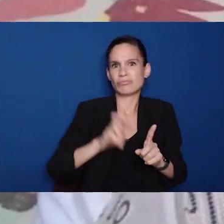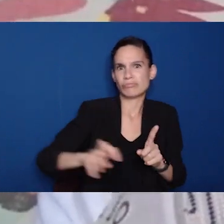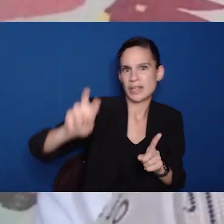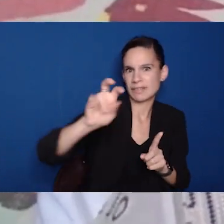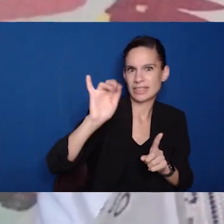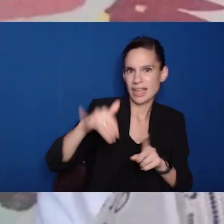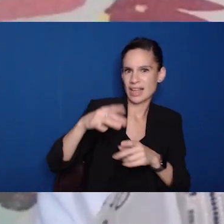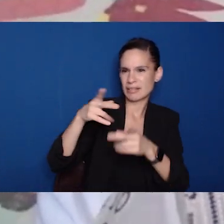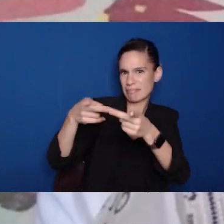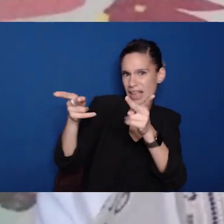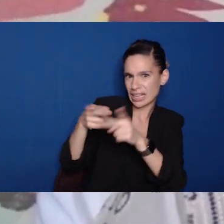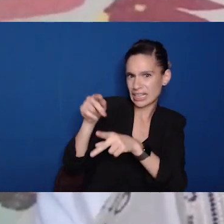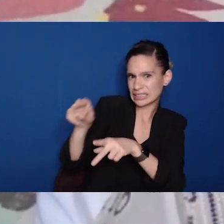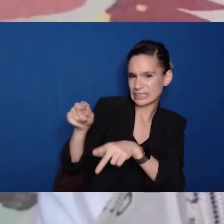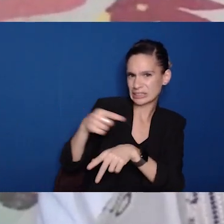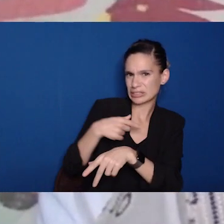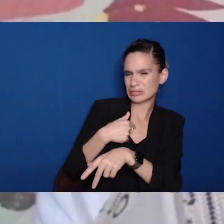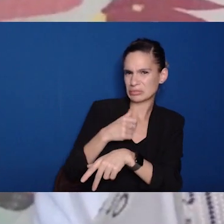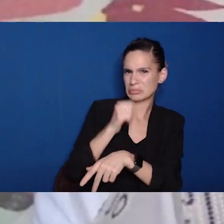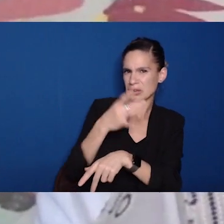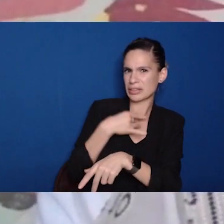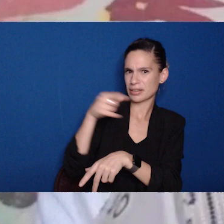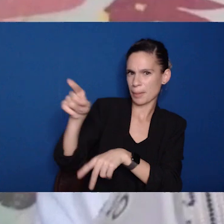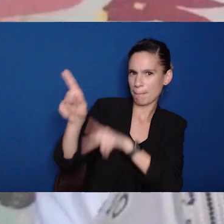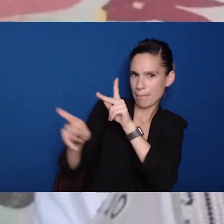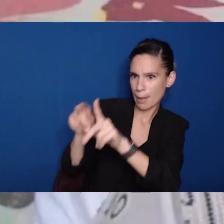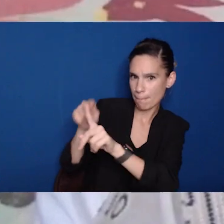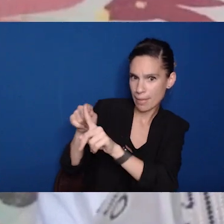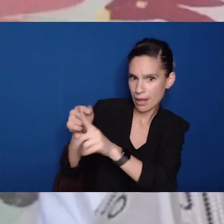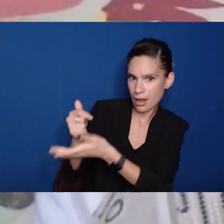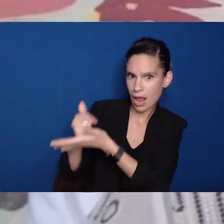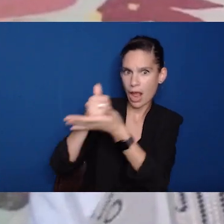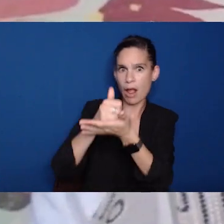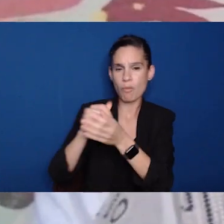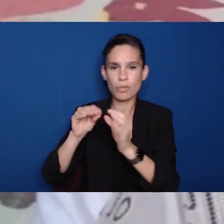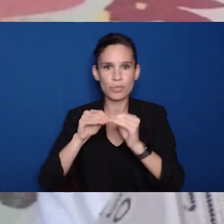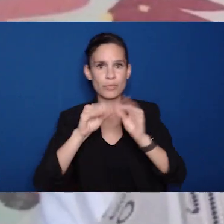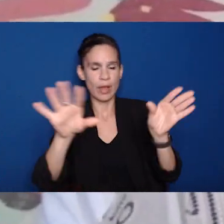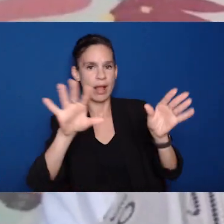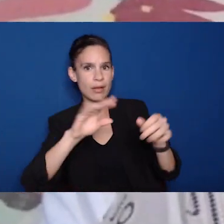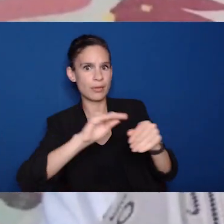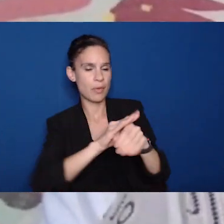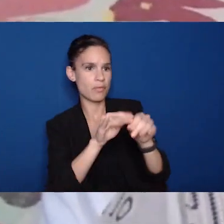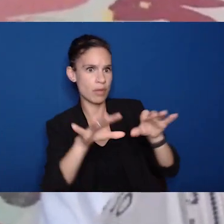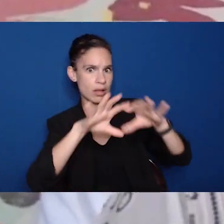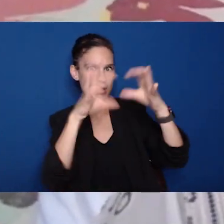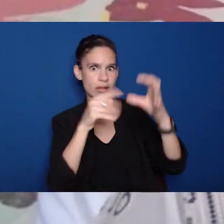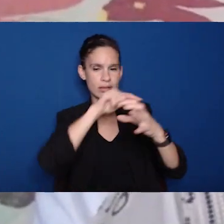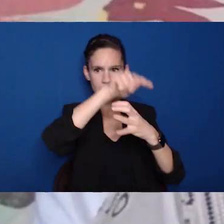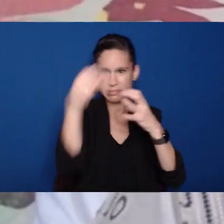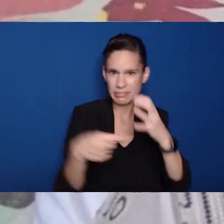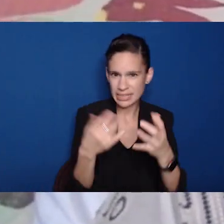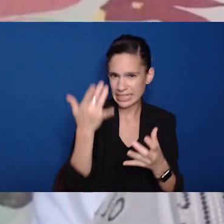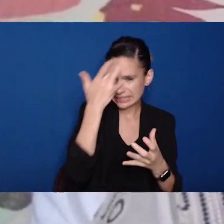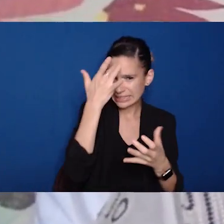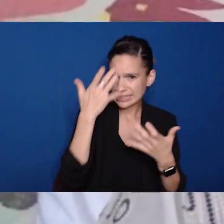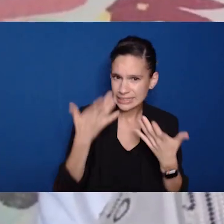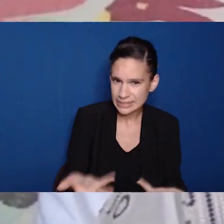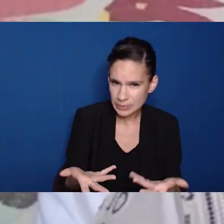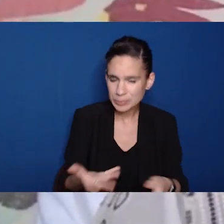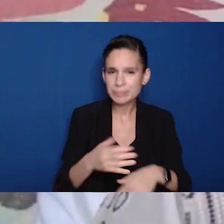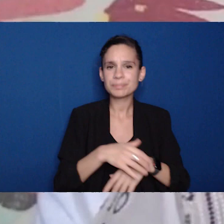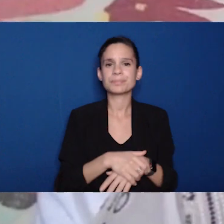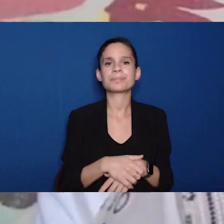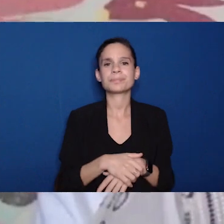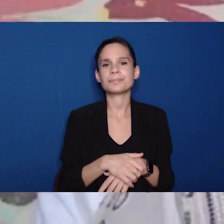to travel to that place where I don't like those people because they help spread that worldwide pandemic?